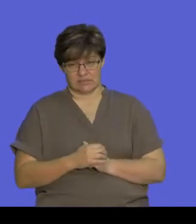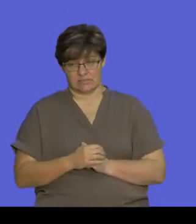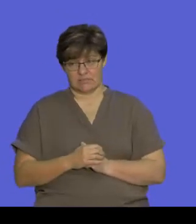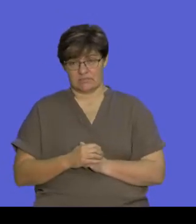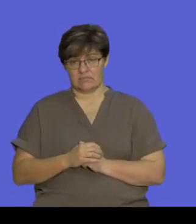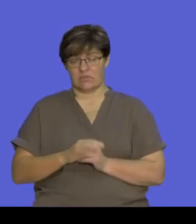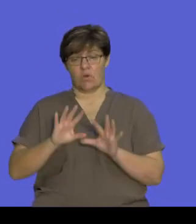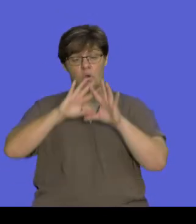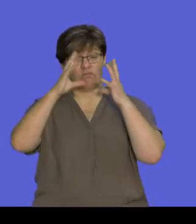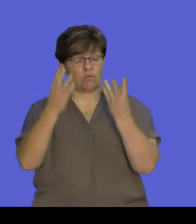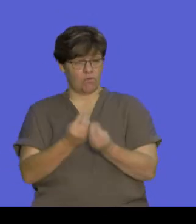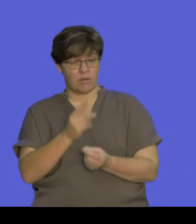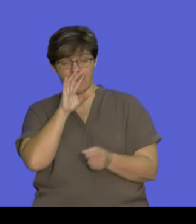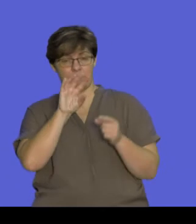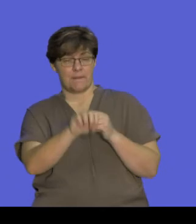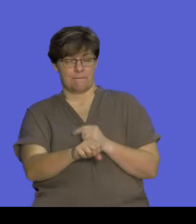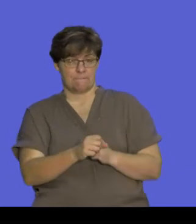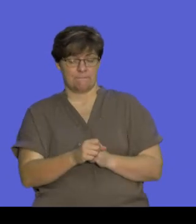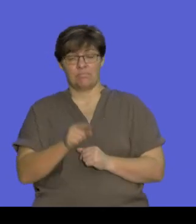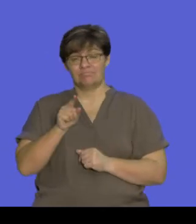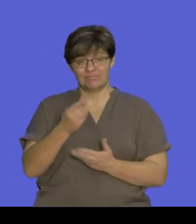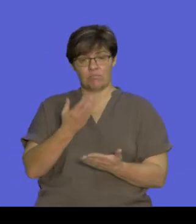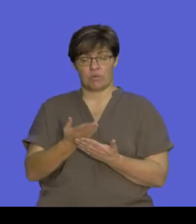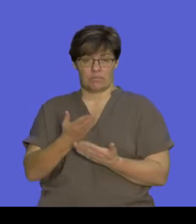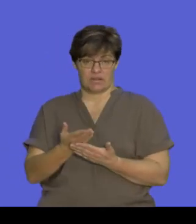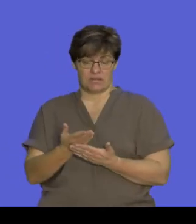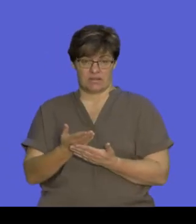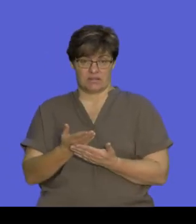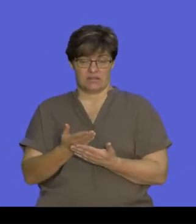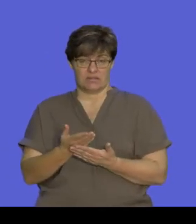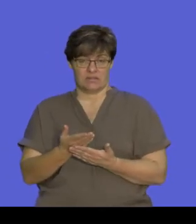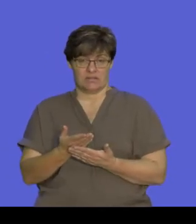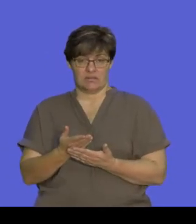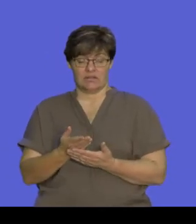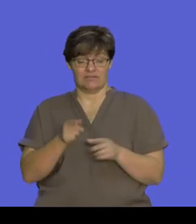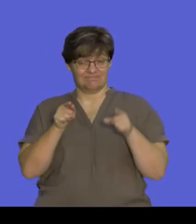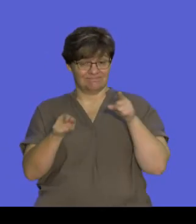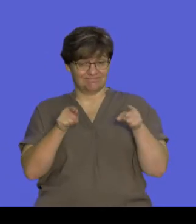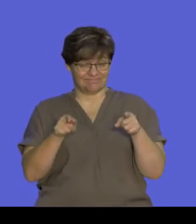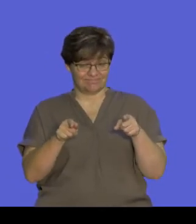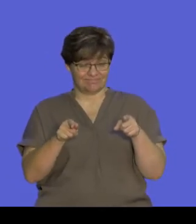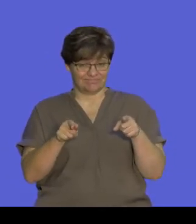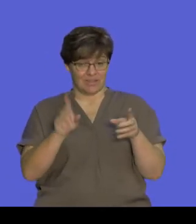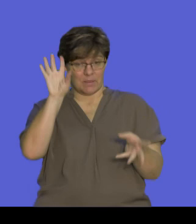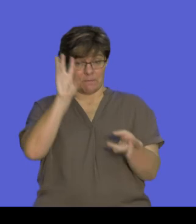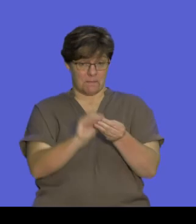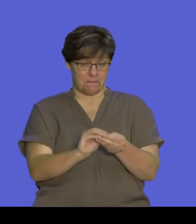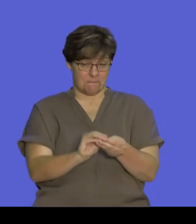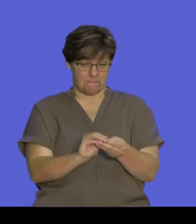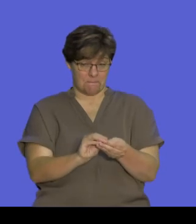we recognize that this probability that we've got of these two added together, because they